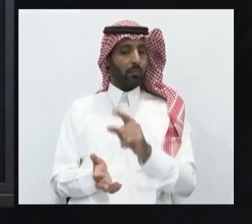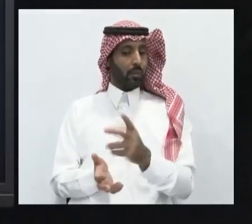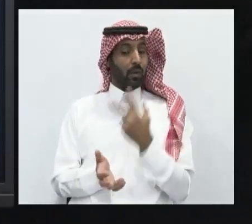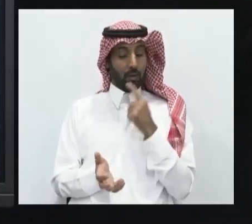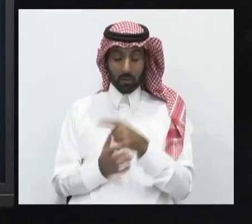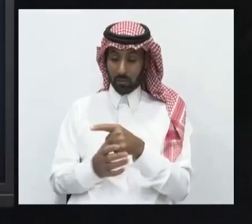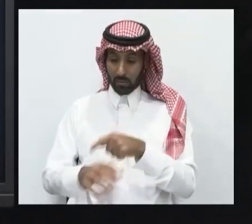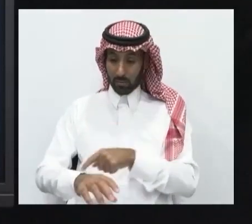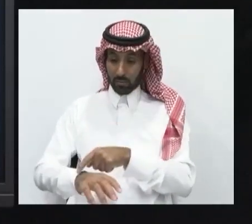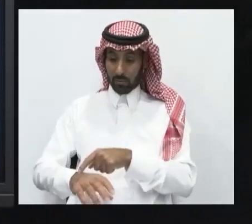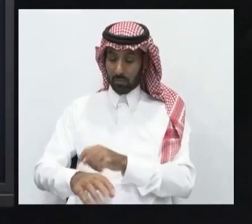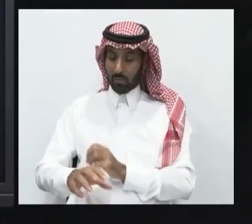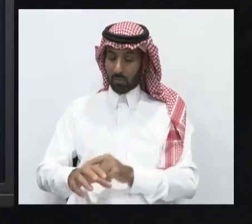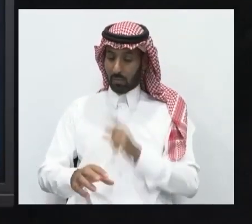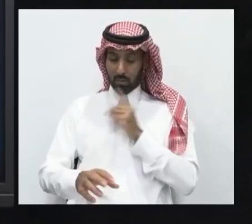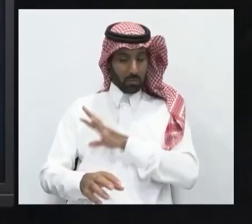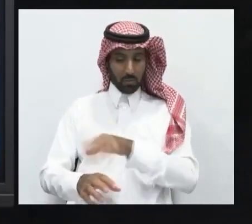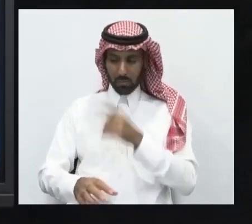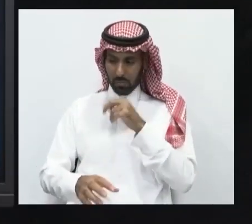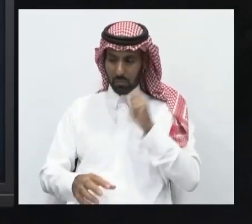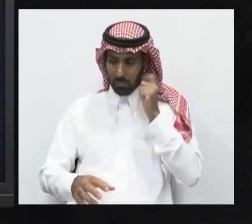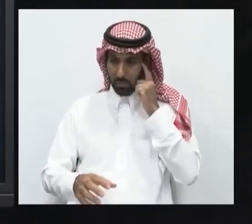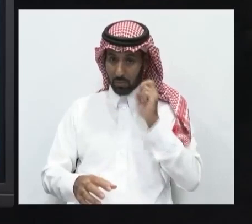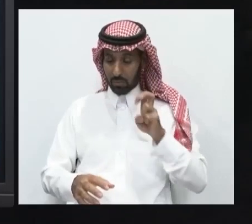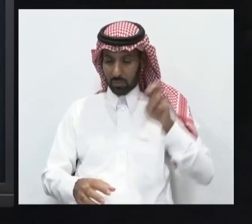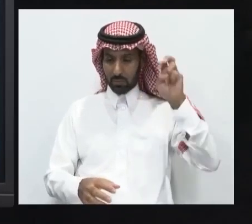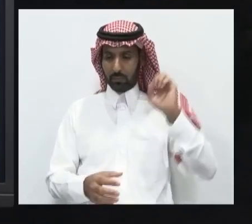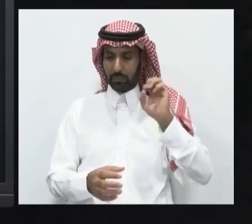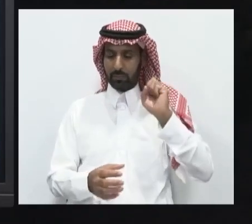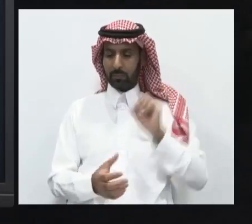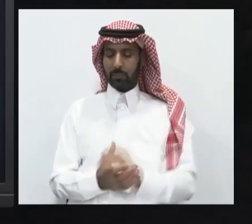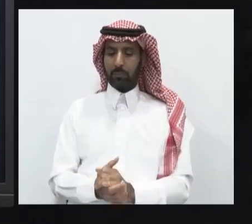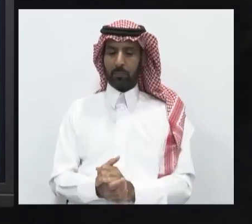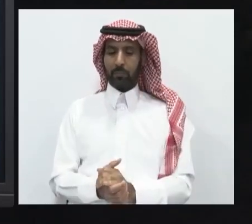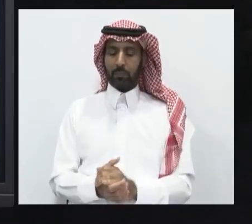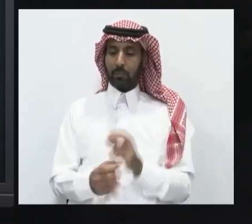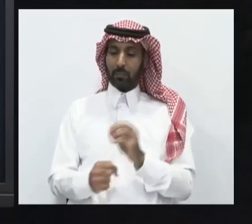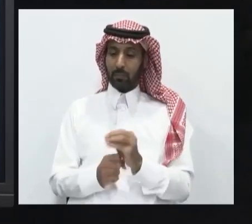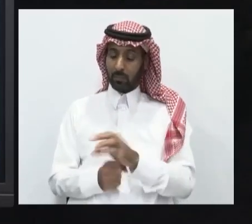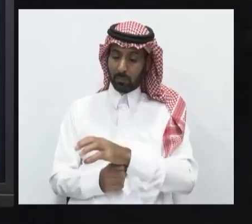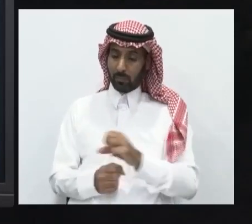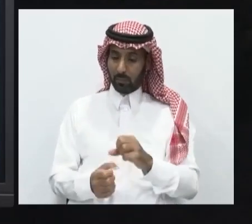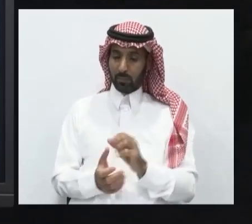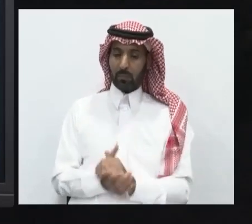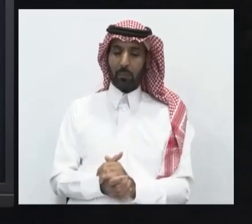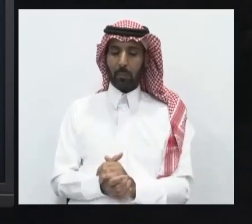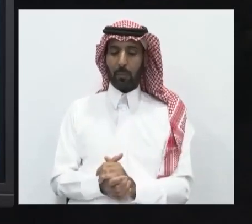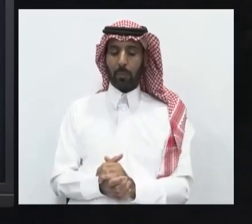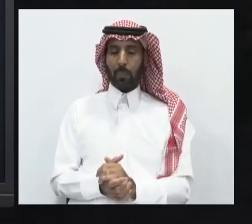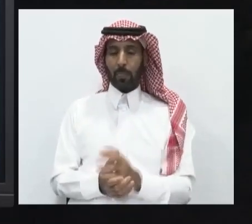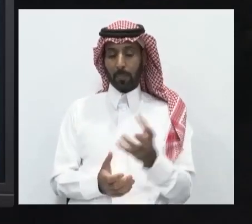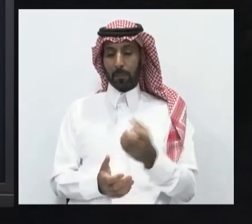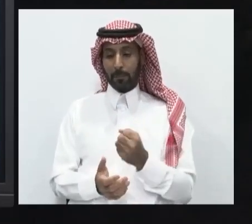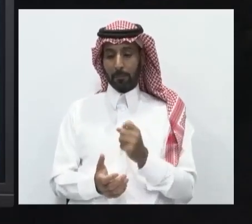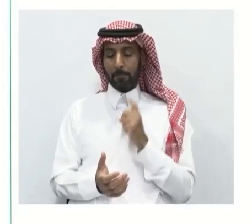insured? Once he said yes, he knew everything, that he hid the jewelry and he claimed that they were stolen so he could collect